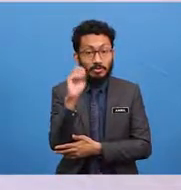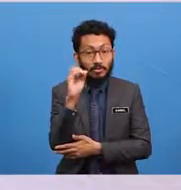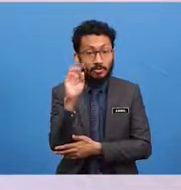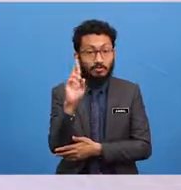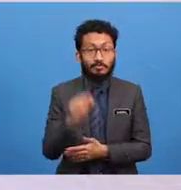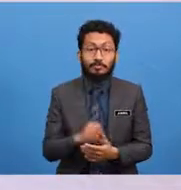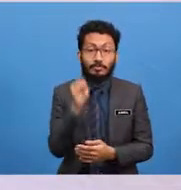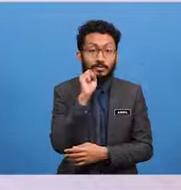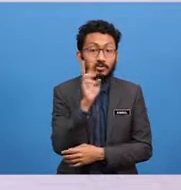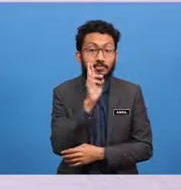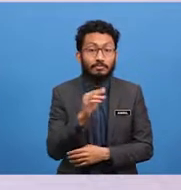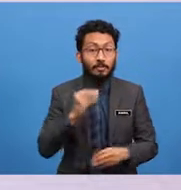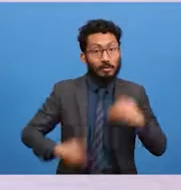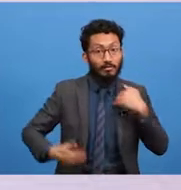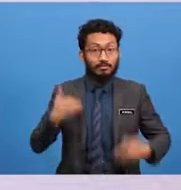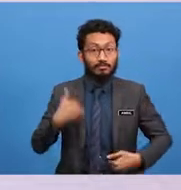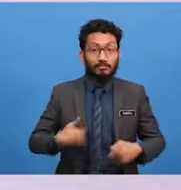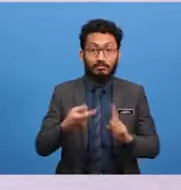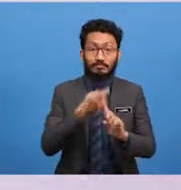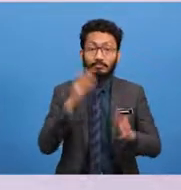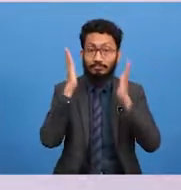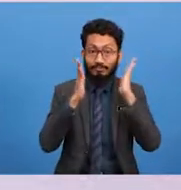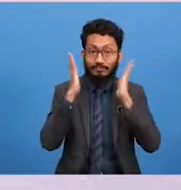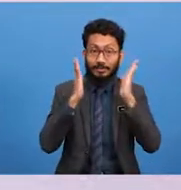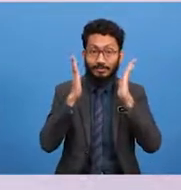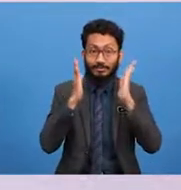model. She's from Malaysia.